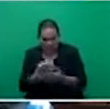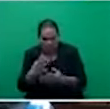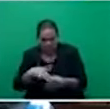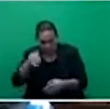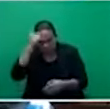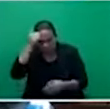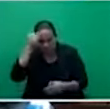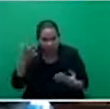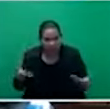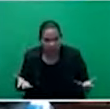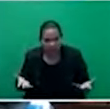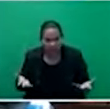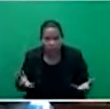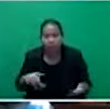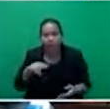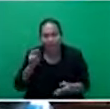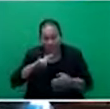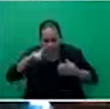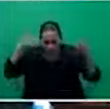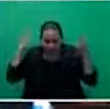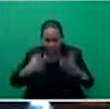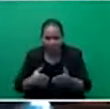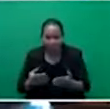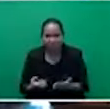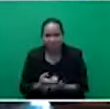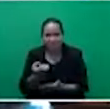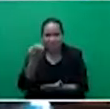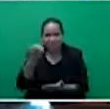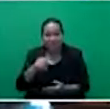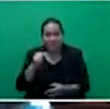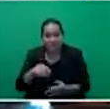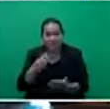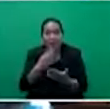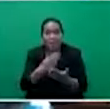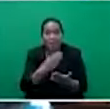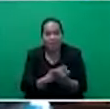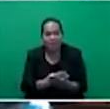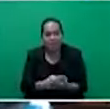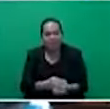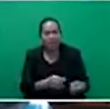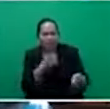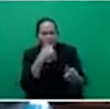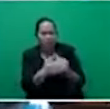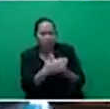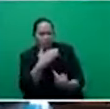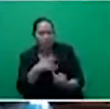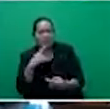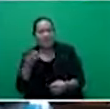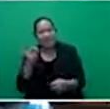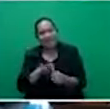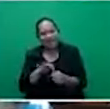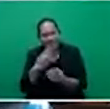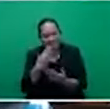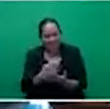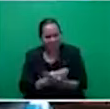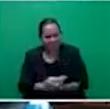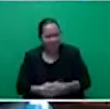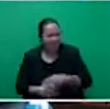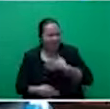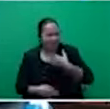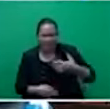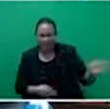rescue. That's what is our focus. This entire budget has been sent the elections budget. In fact, elections are far from